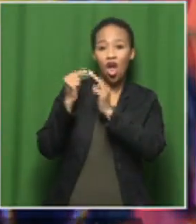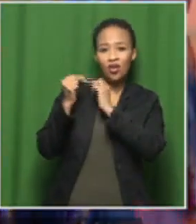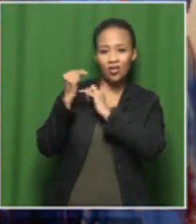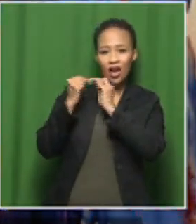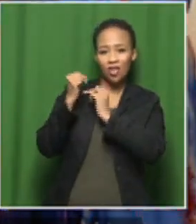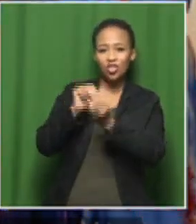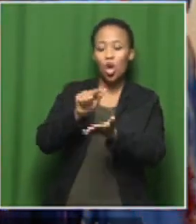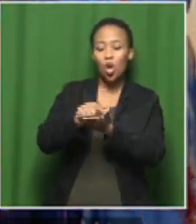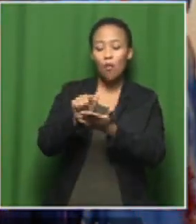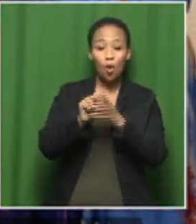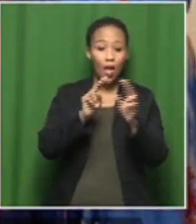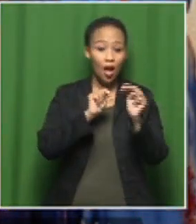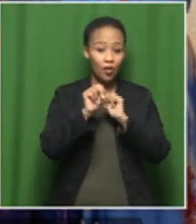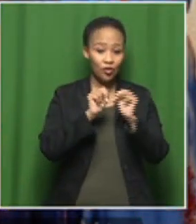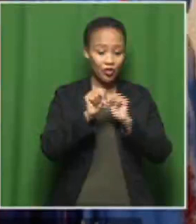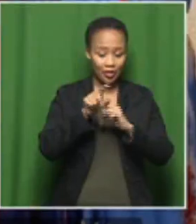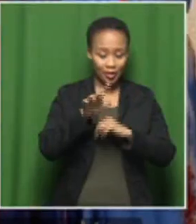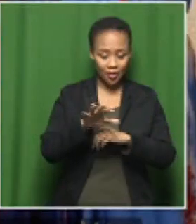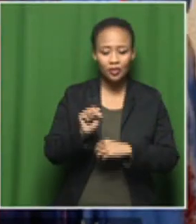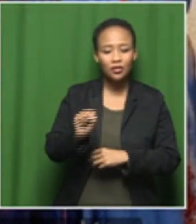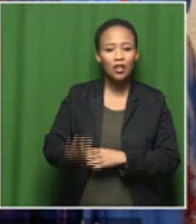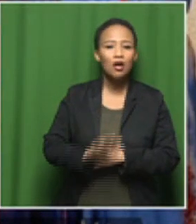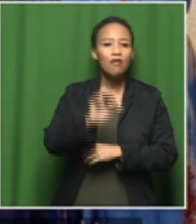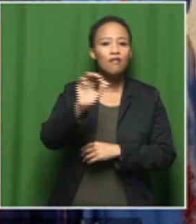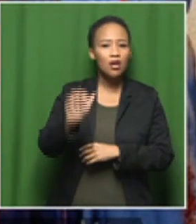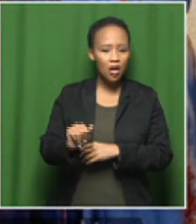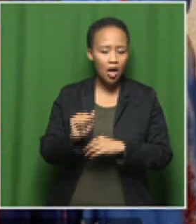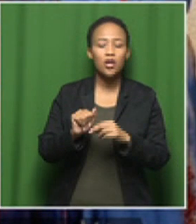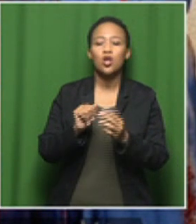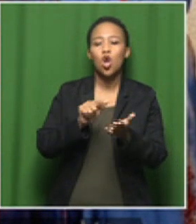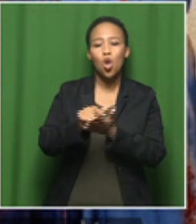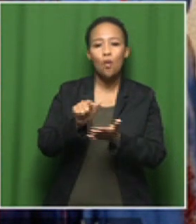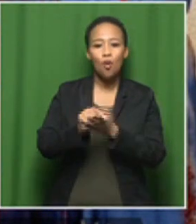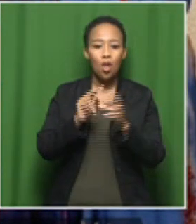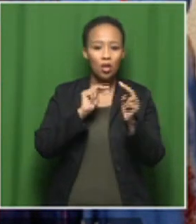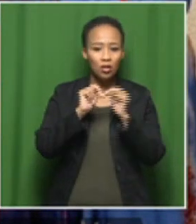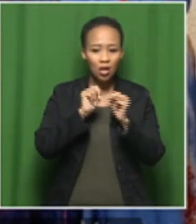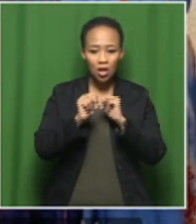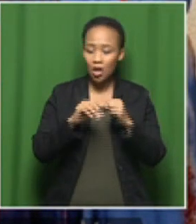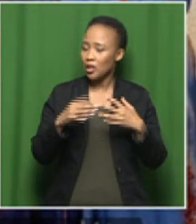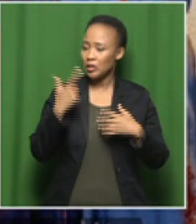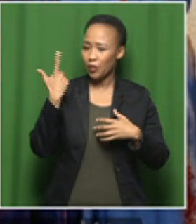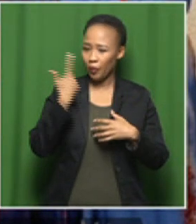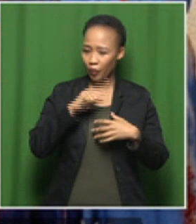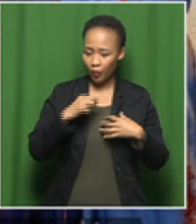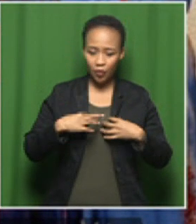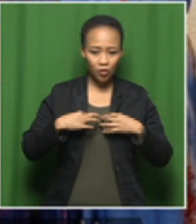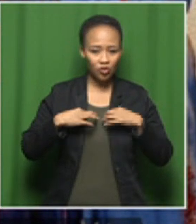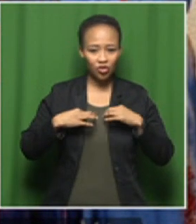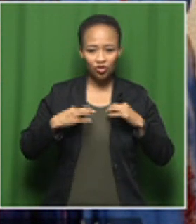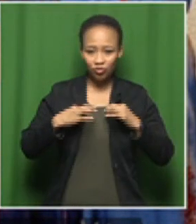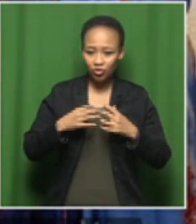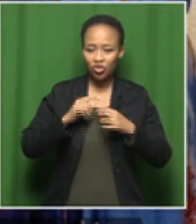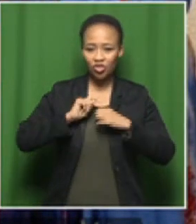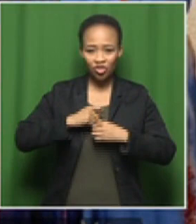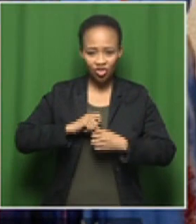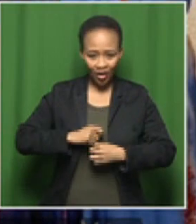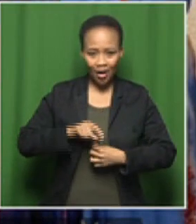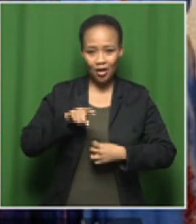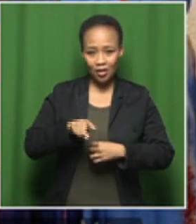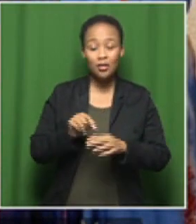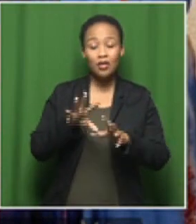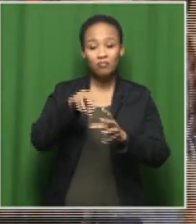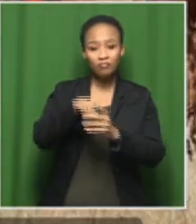The collection celebrates South African Lobola negotiations with vibrant dresses, shirts and features 18 South African